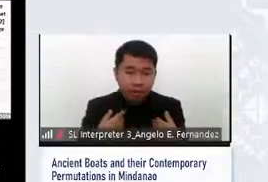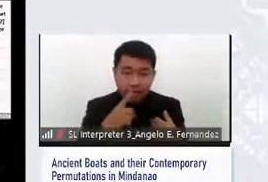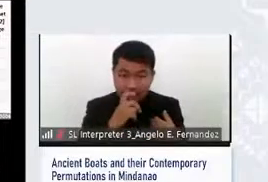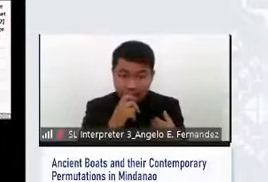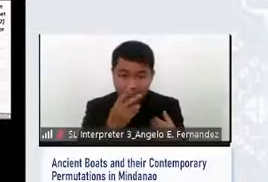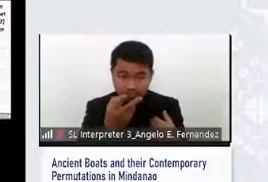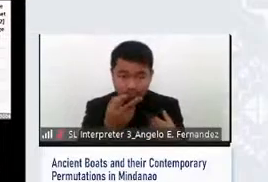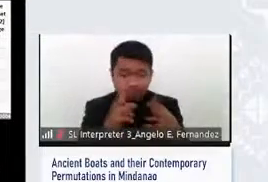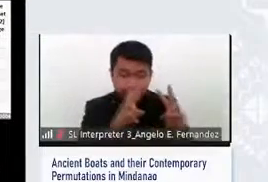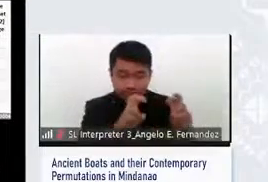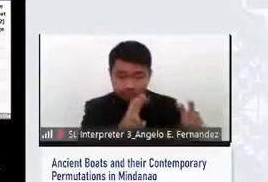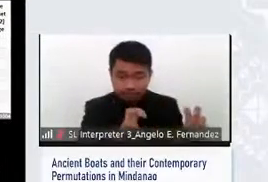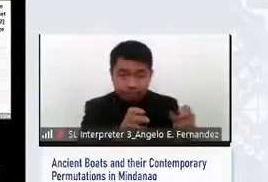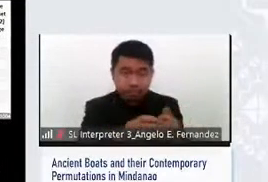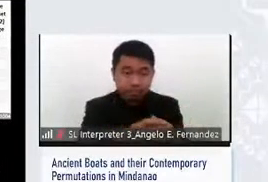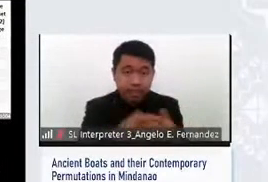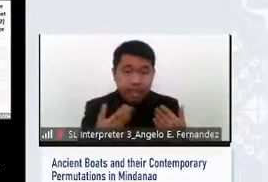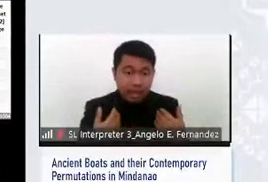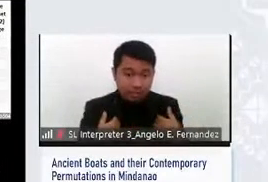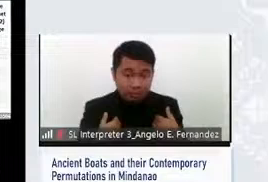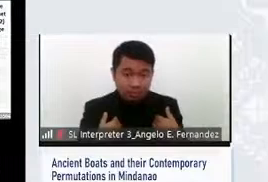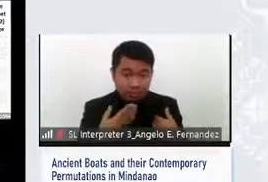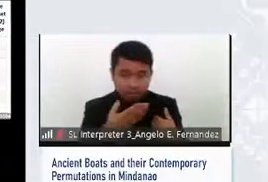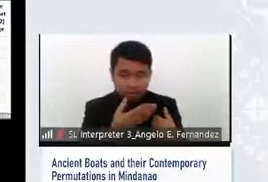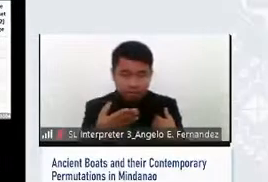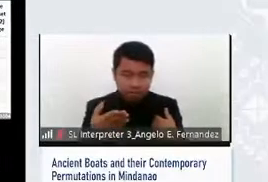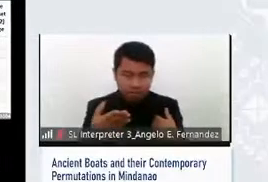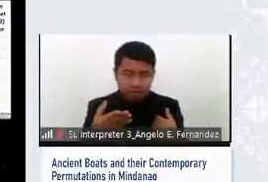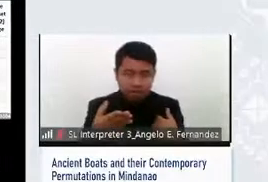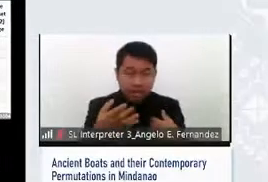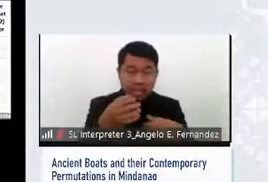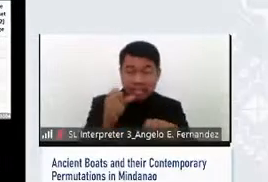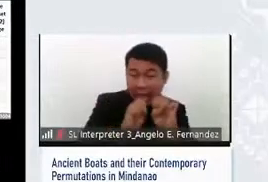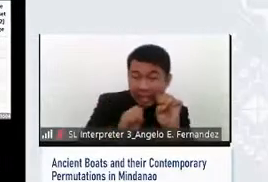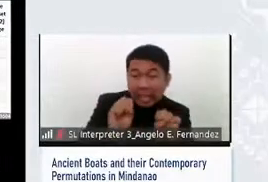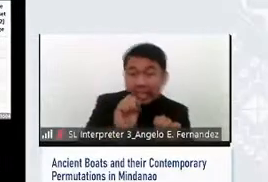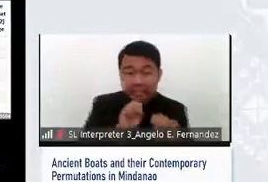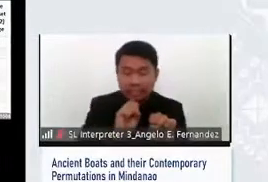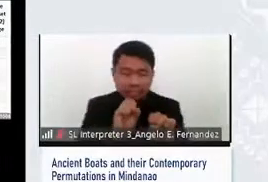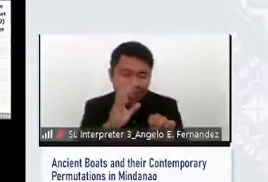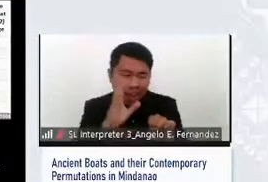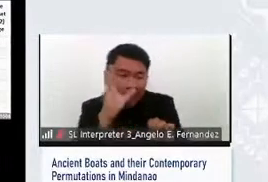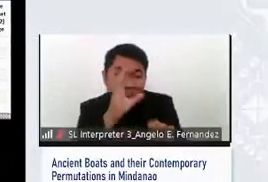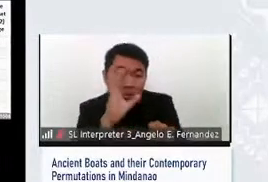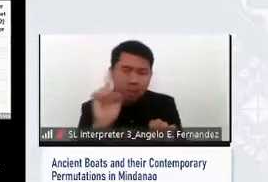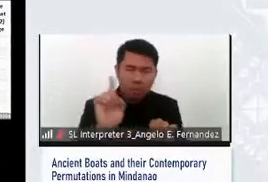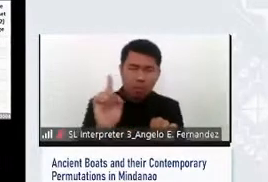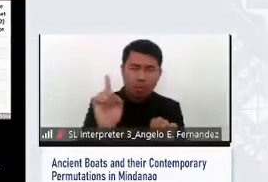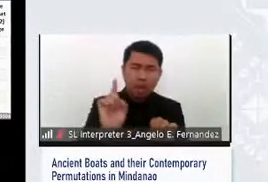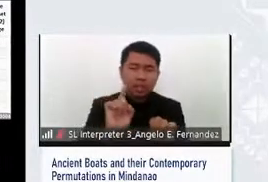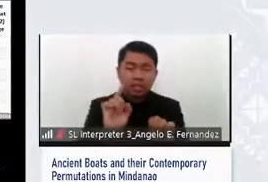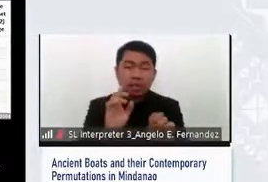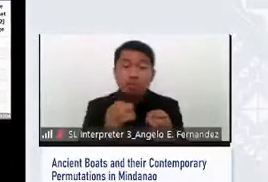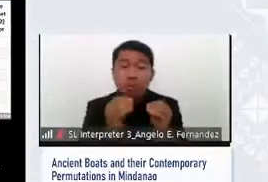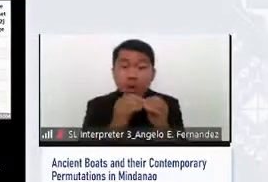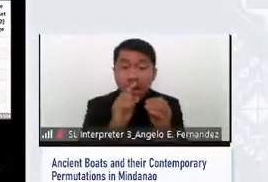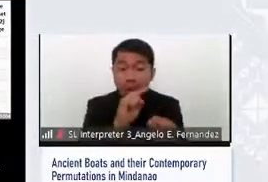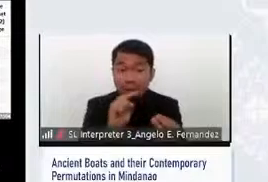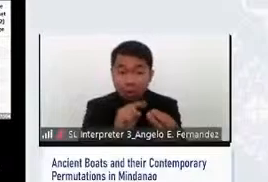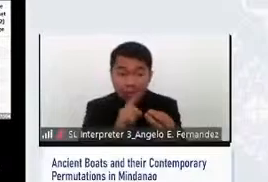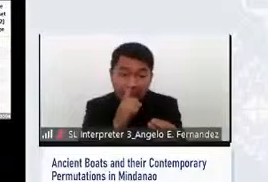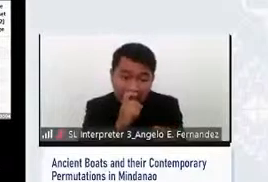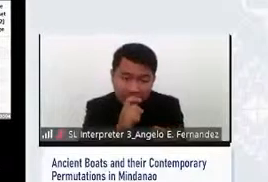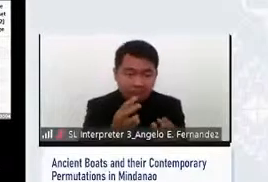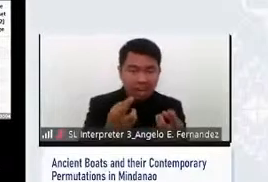were subjected to accelerator mass spectrometry carbon 14 dating. The 2014 results, which you can see on